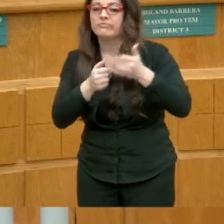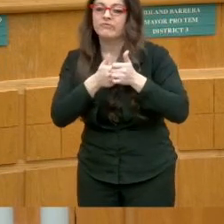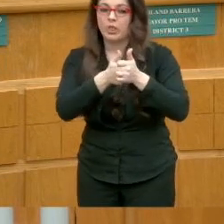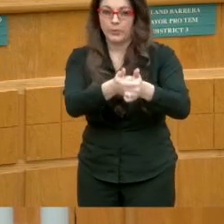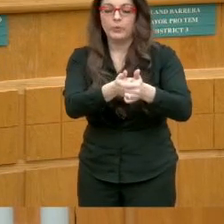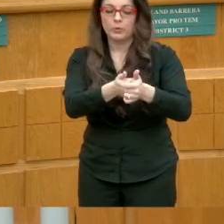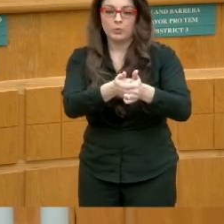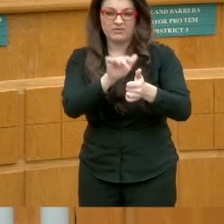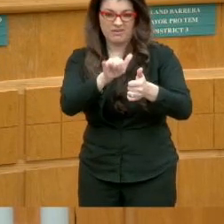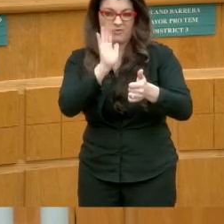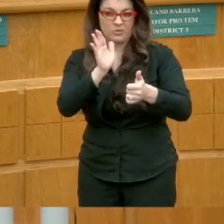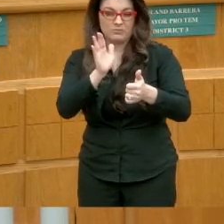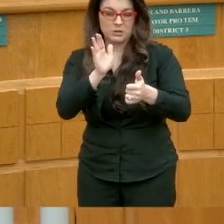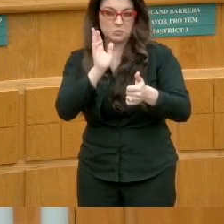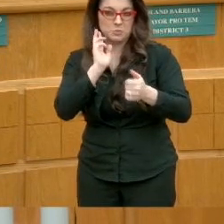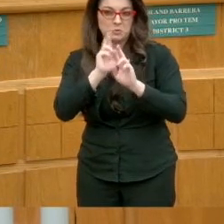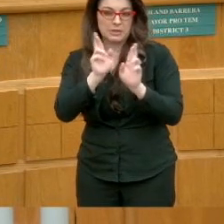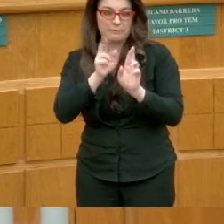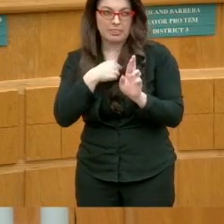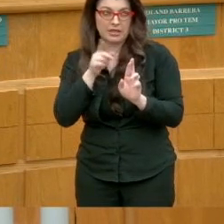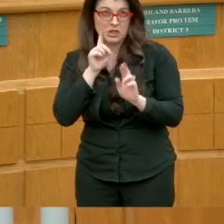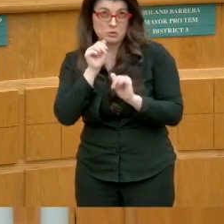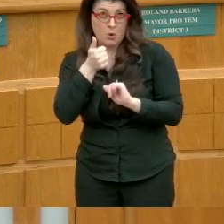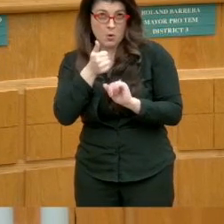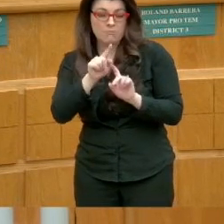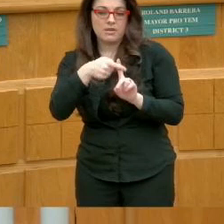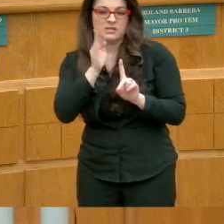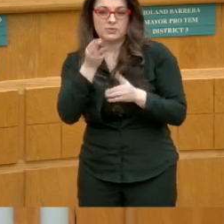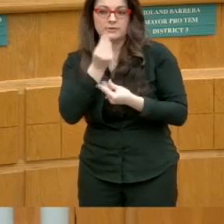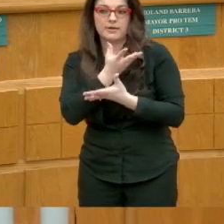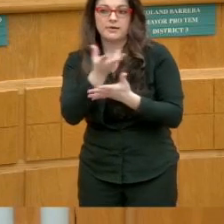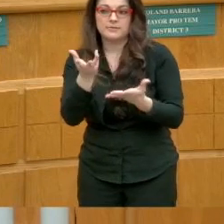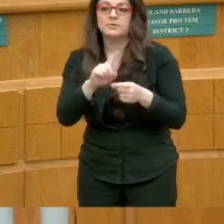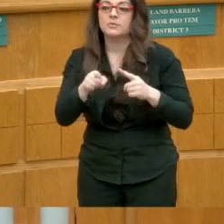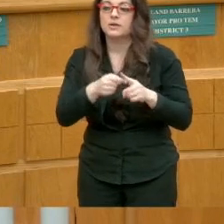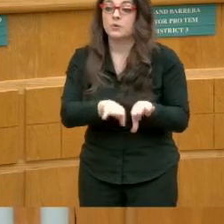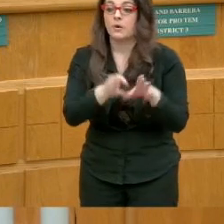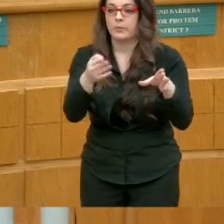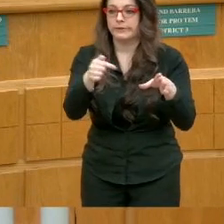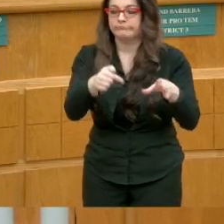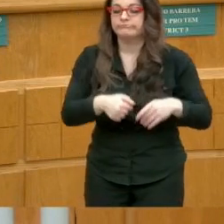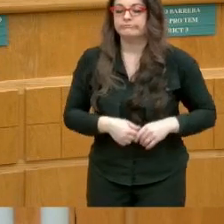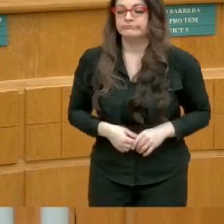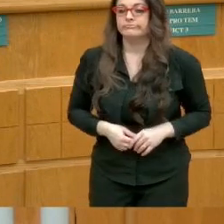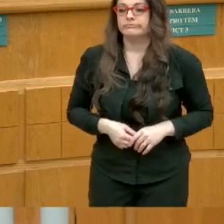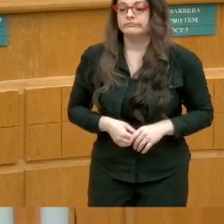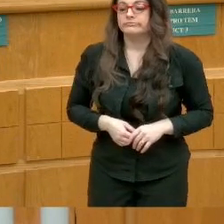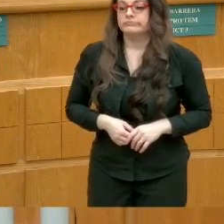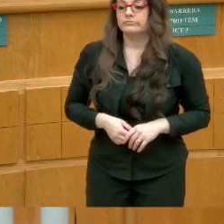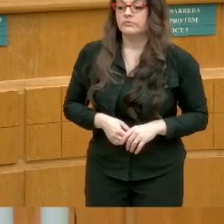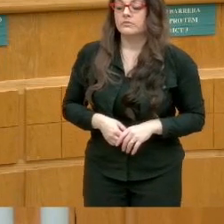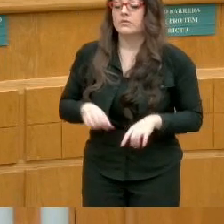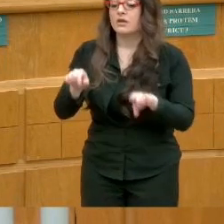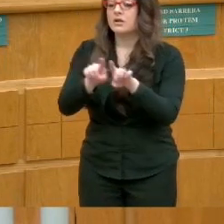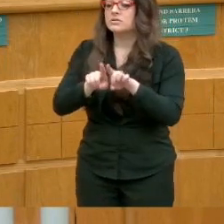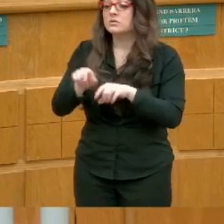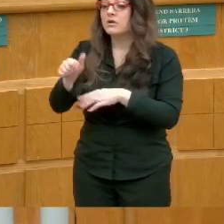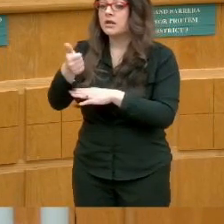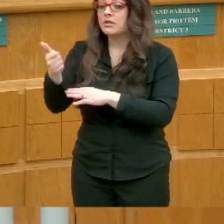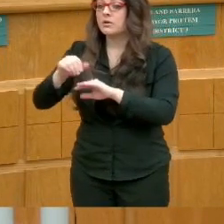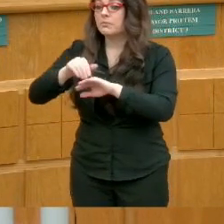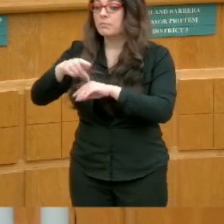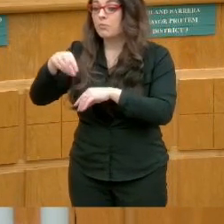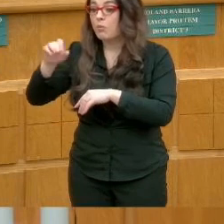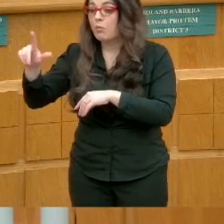as the opening date for both of those pools. The city has numerous pools across the city that we typically don't open until that Memorial Day